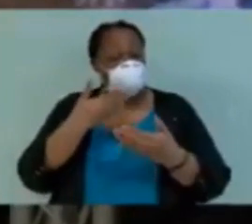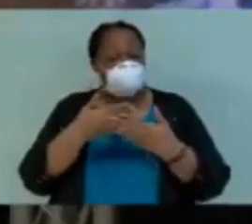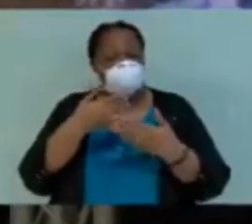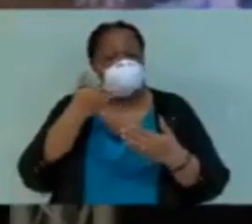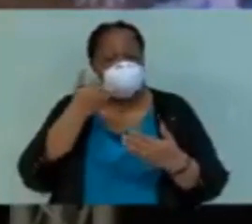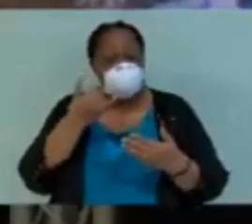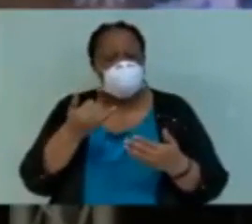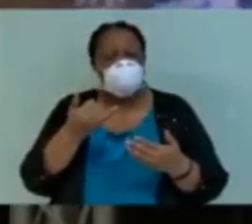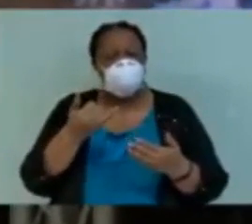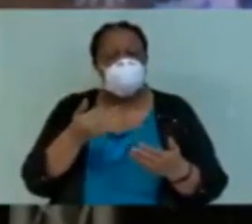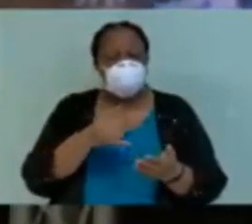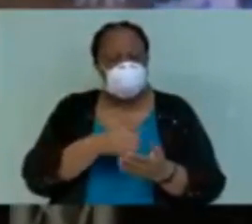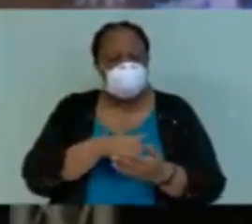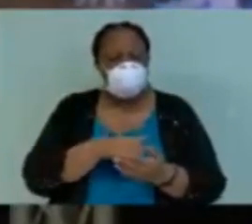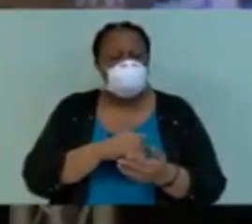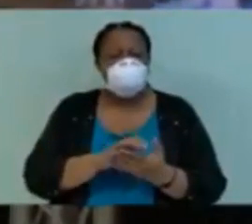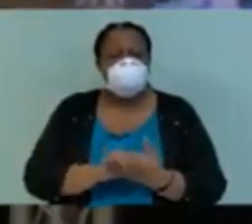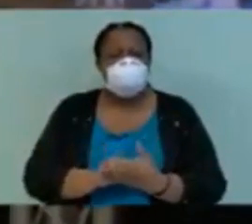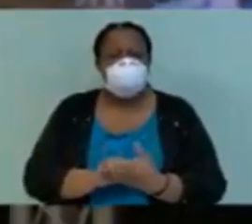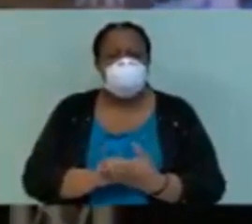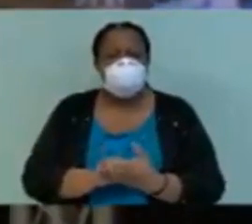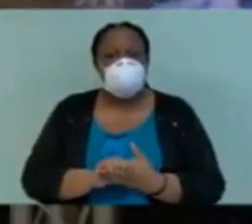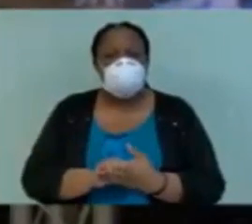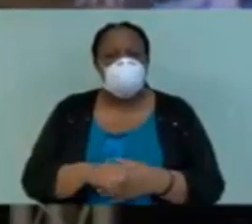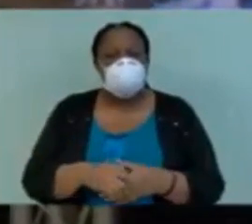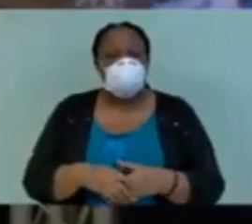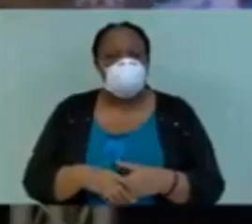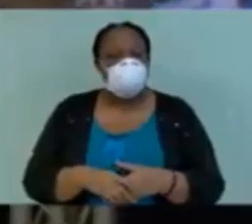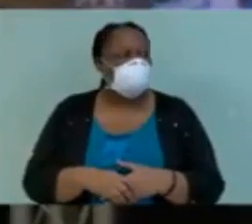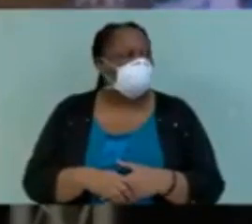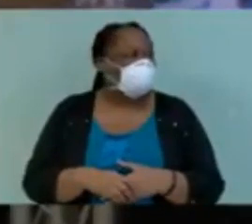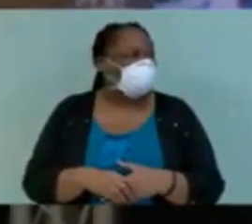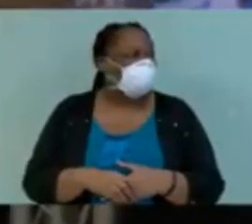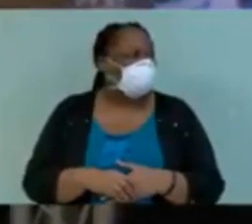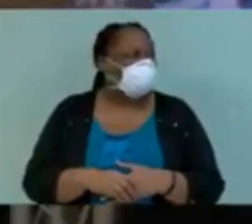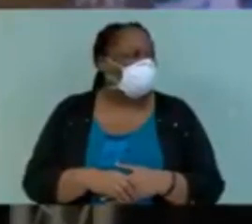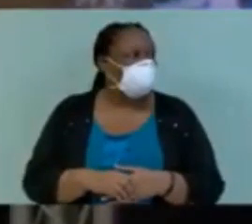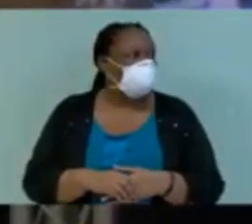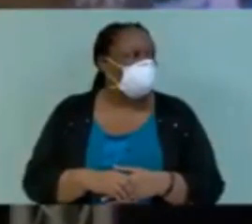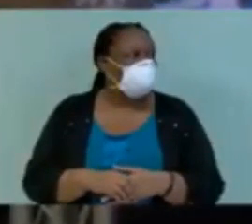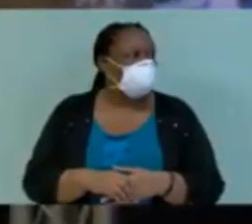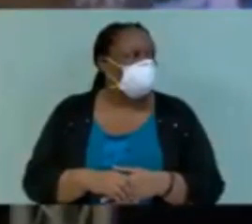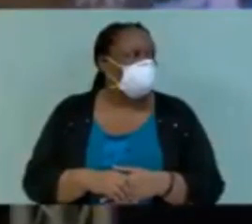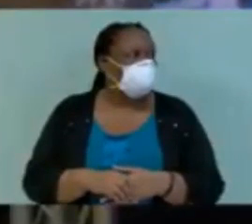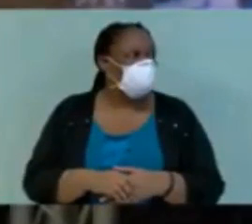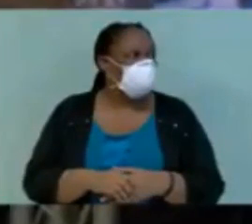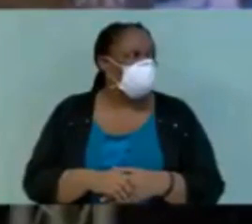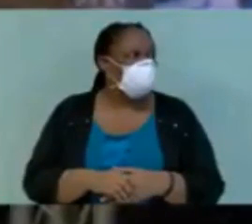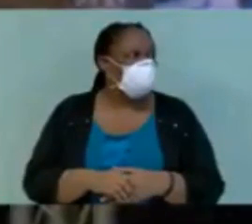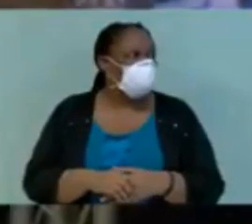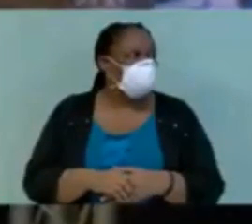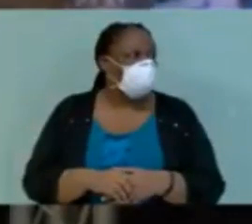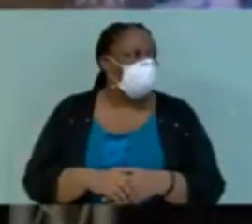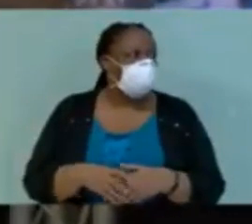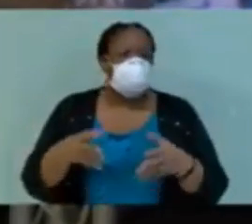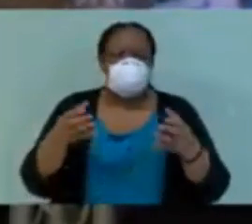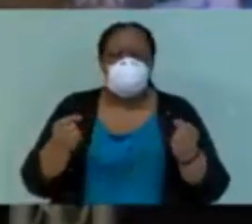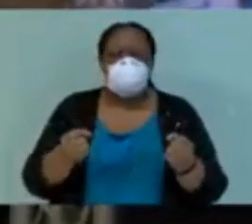the effectiveness of cloth masks in protecting wearers from contracting COVID-19.